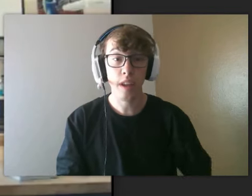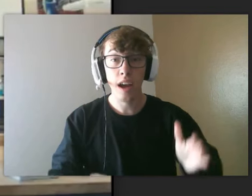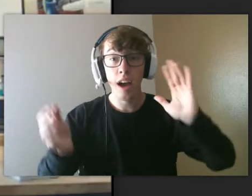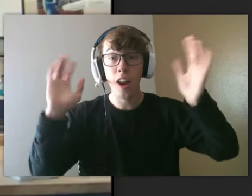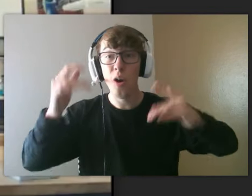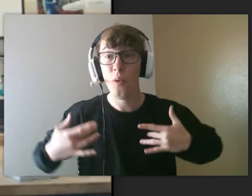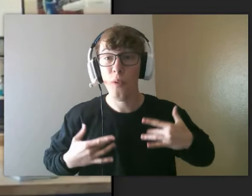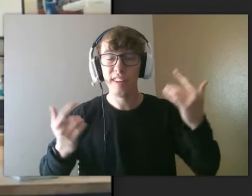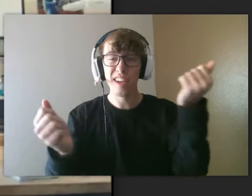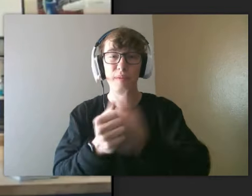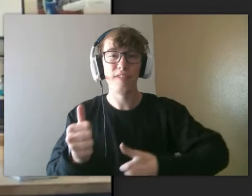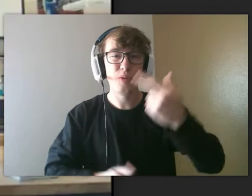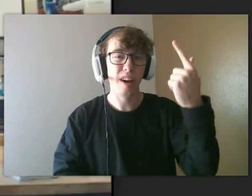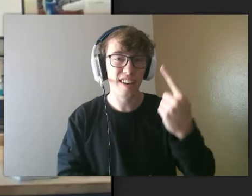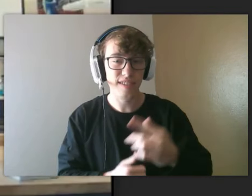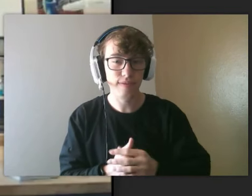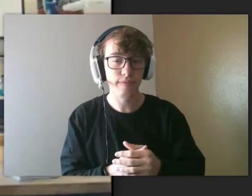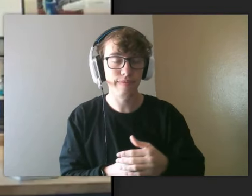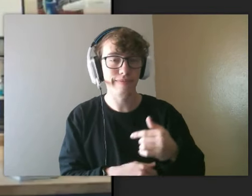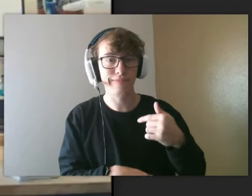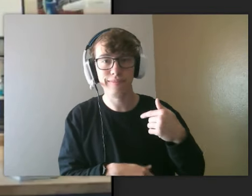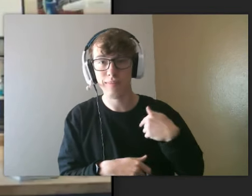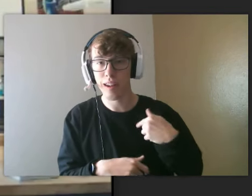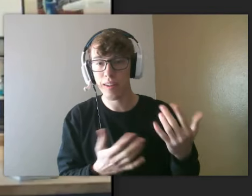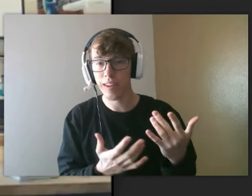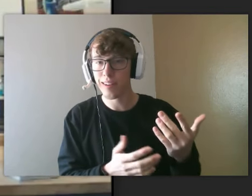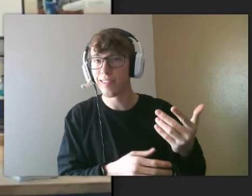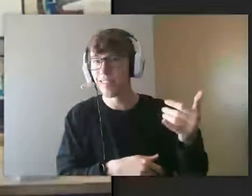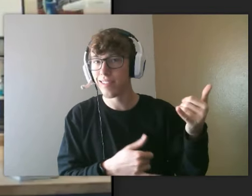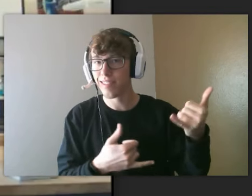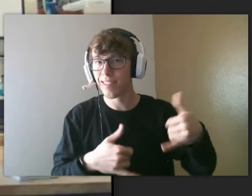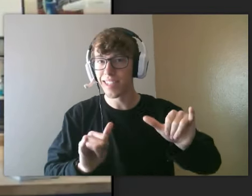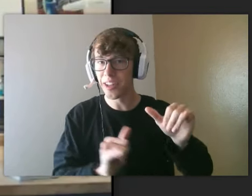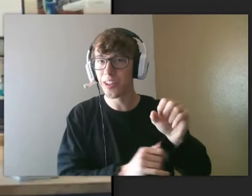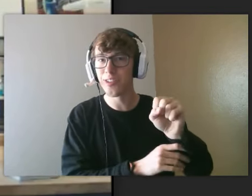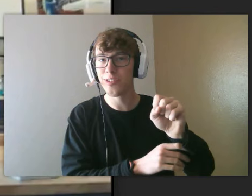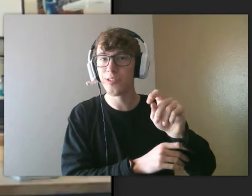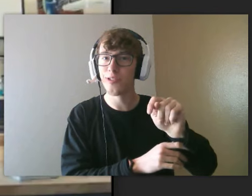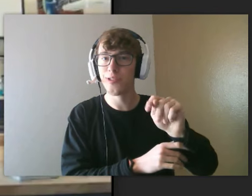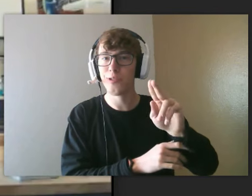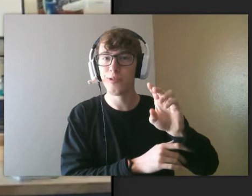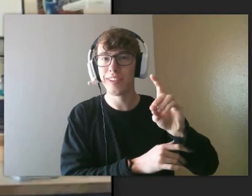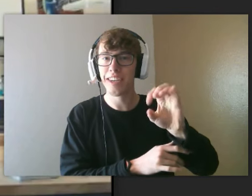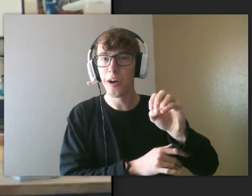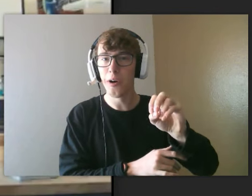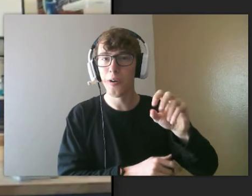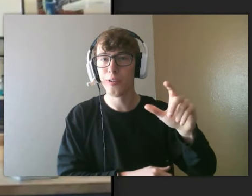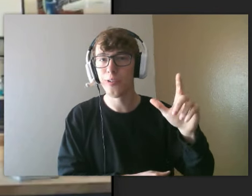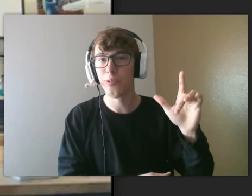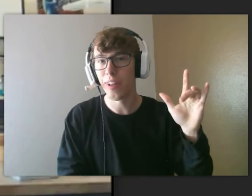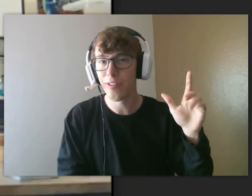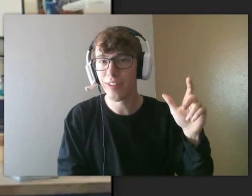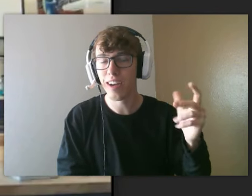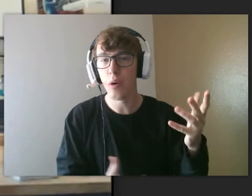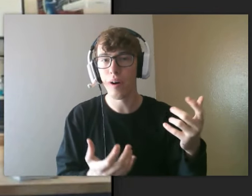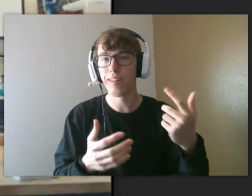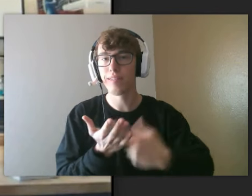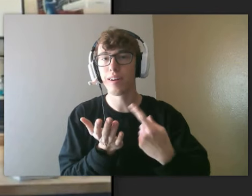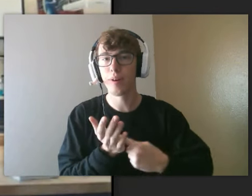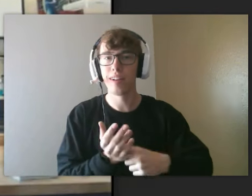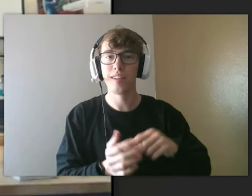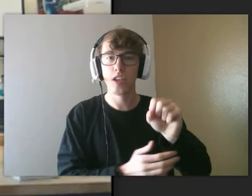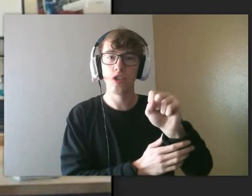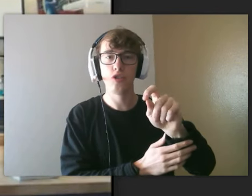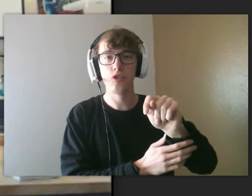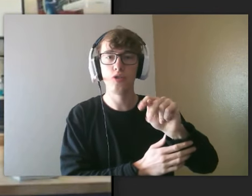Hey, what's up, everybody? Mr. Edgar here, back in Studio 23. Want to go over the Unit 2 Art Kit with you guys. This is supplies that we're